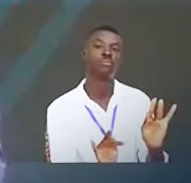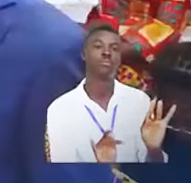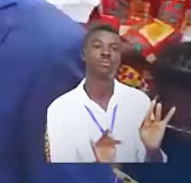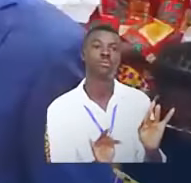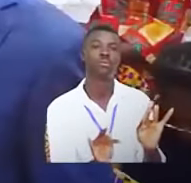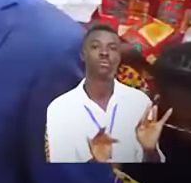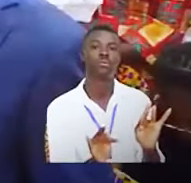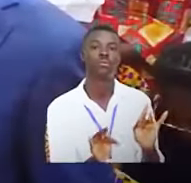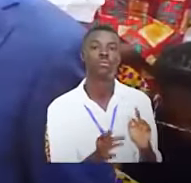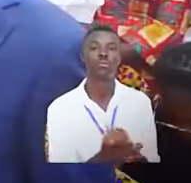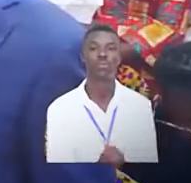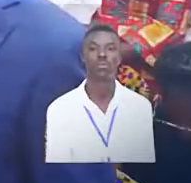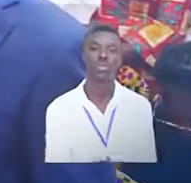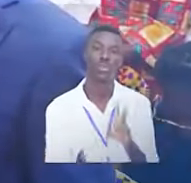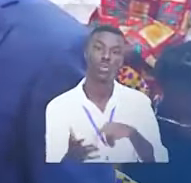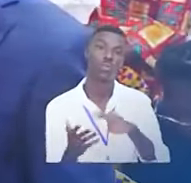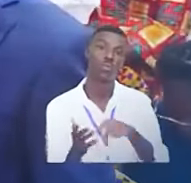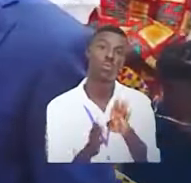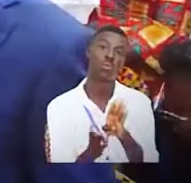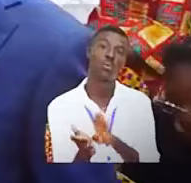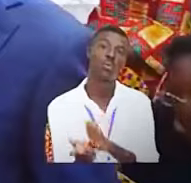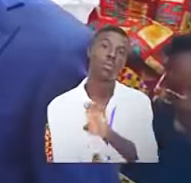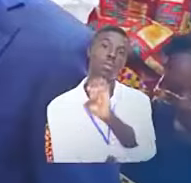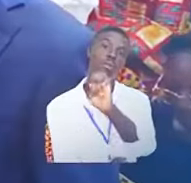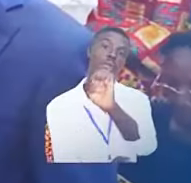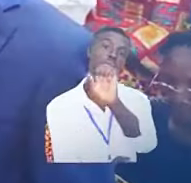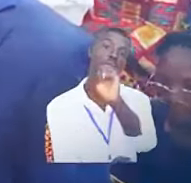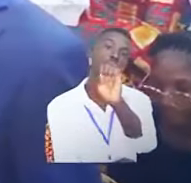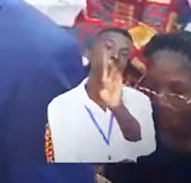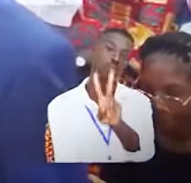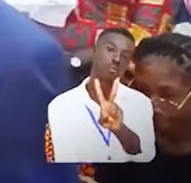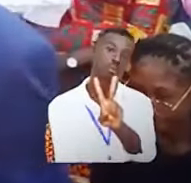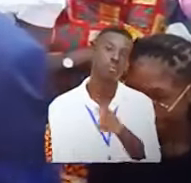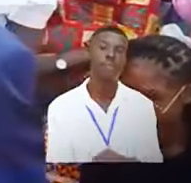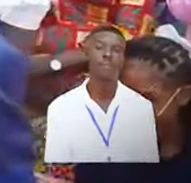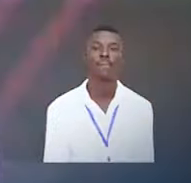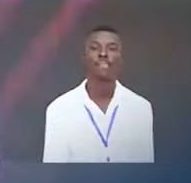Give me the ESV too, let me see.